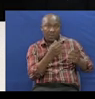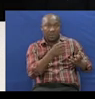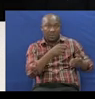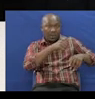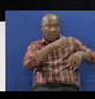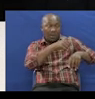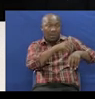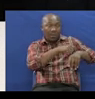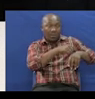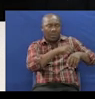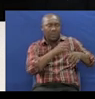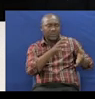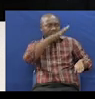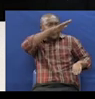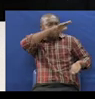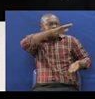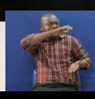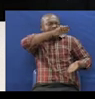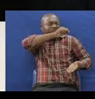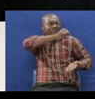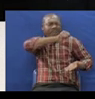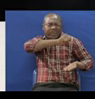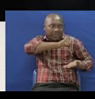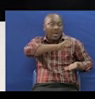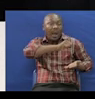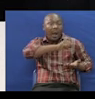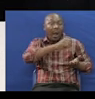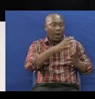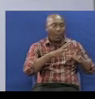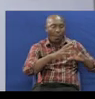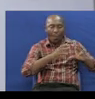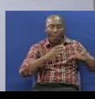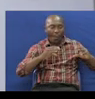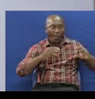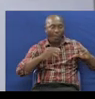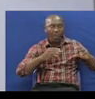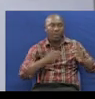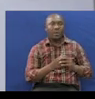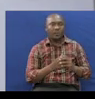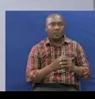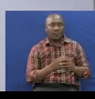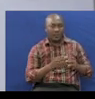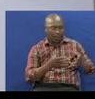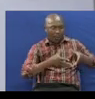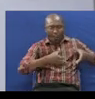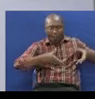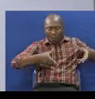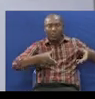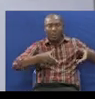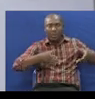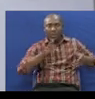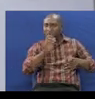we press on the sides, it's a little bit budged and it's protruding at the